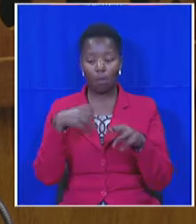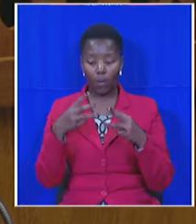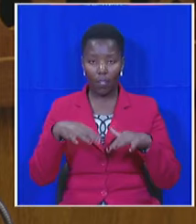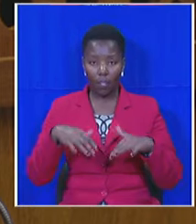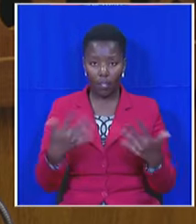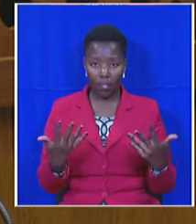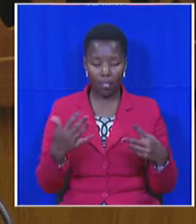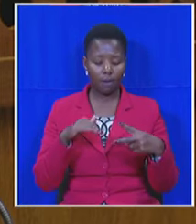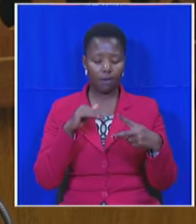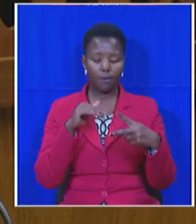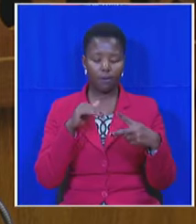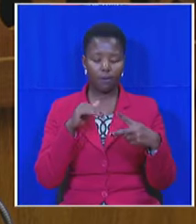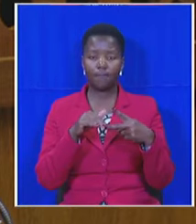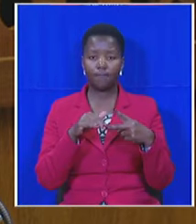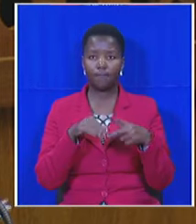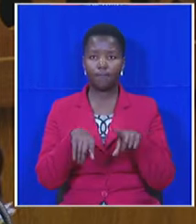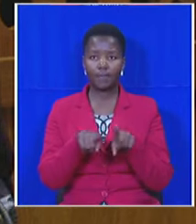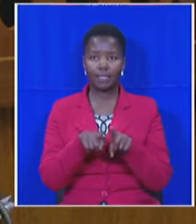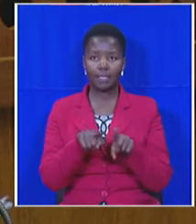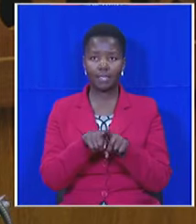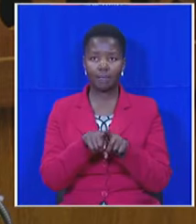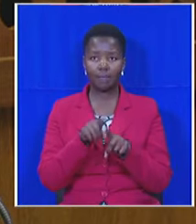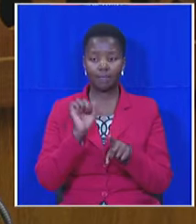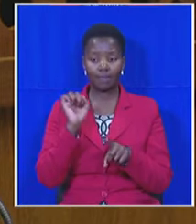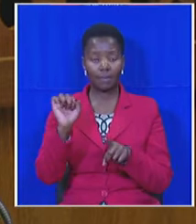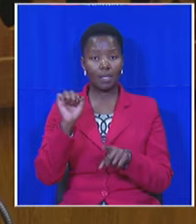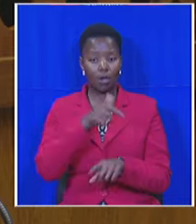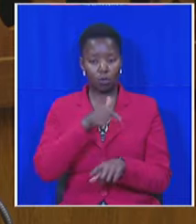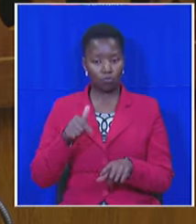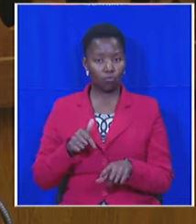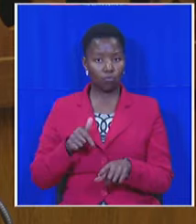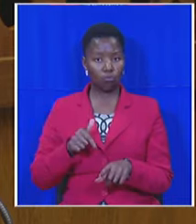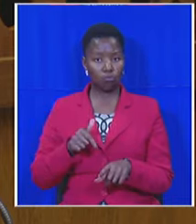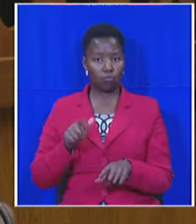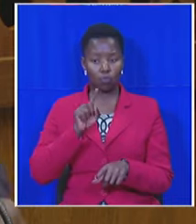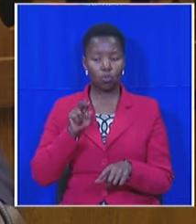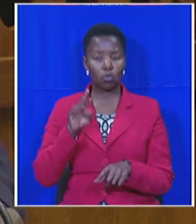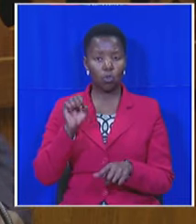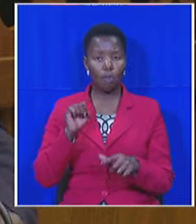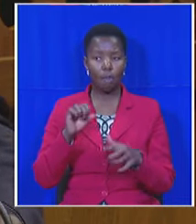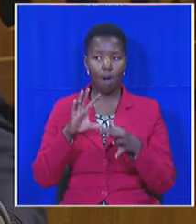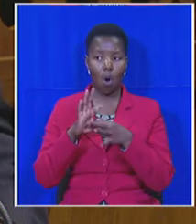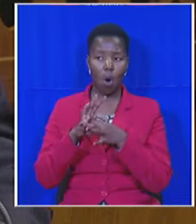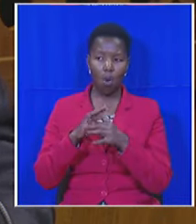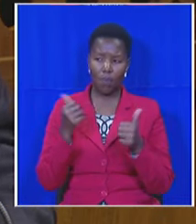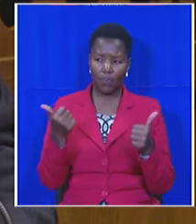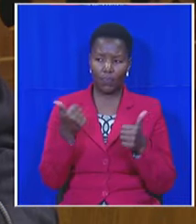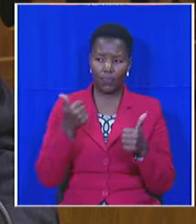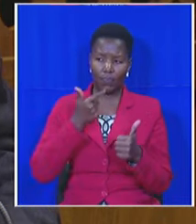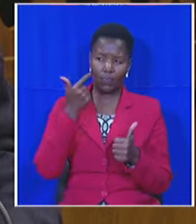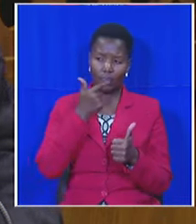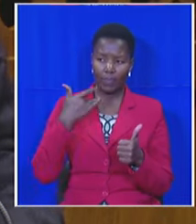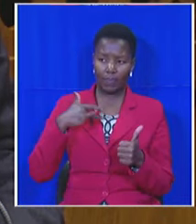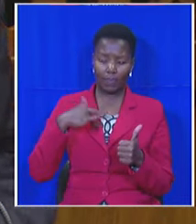and poor at Mr. Zuma's watch while he lives in luxury and at